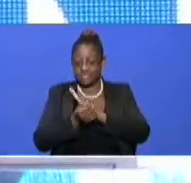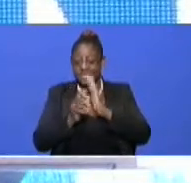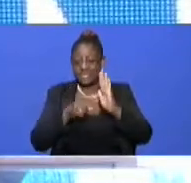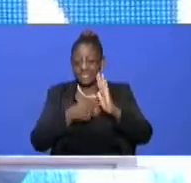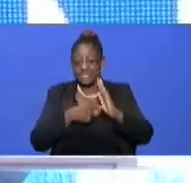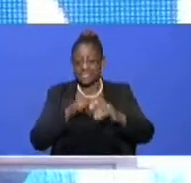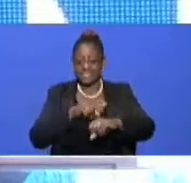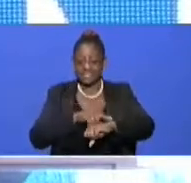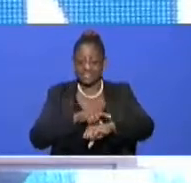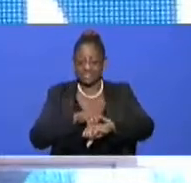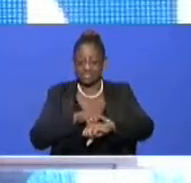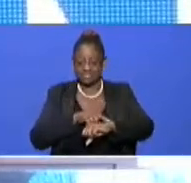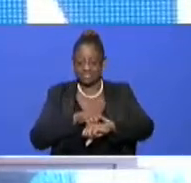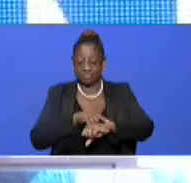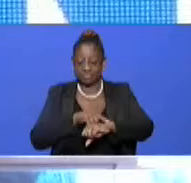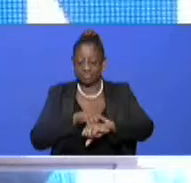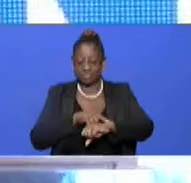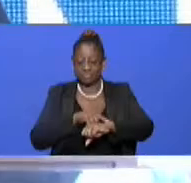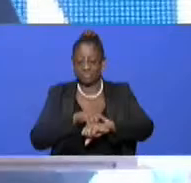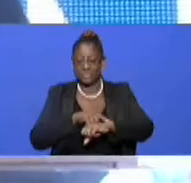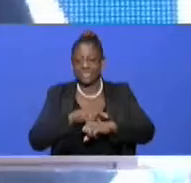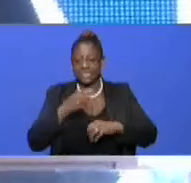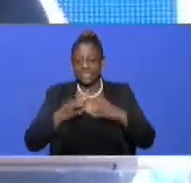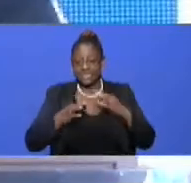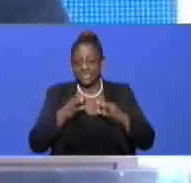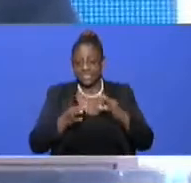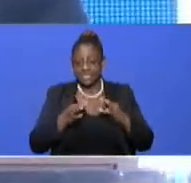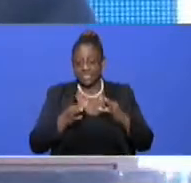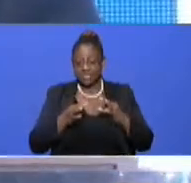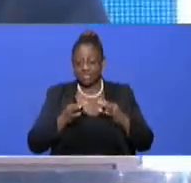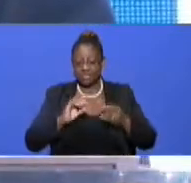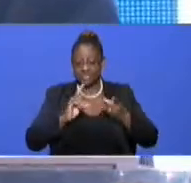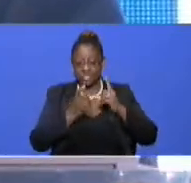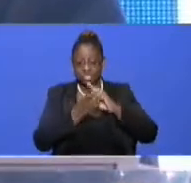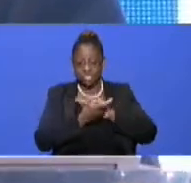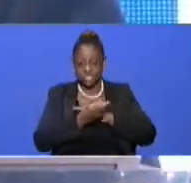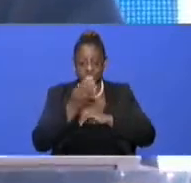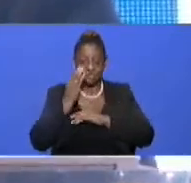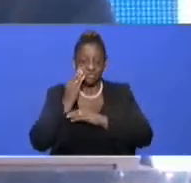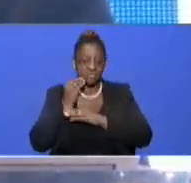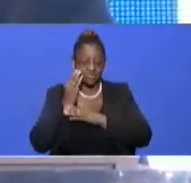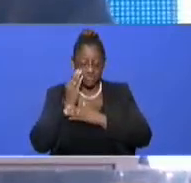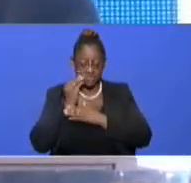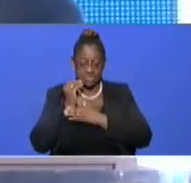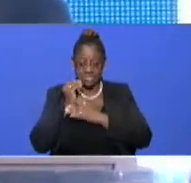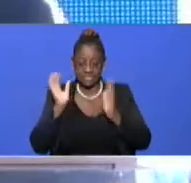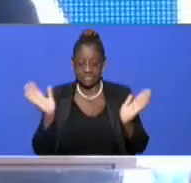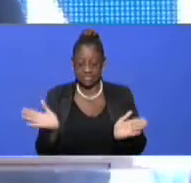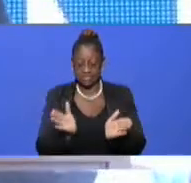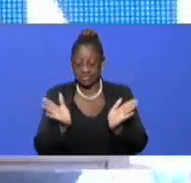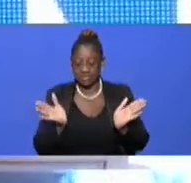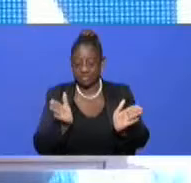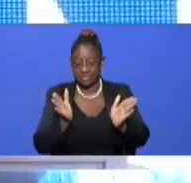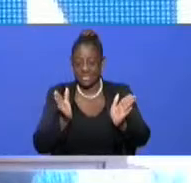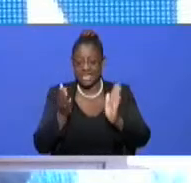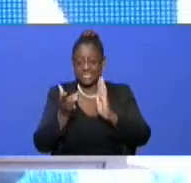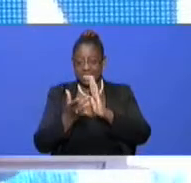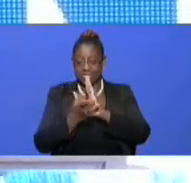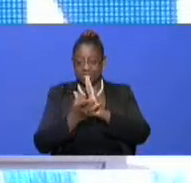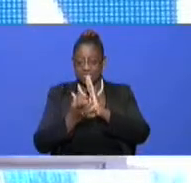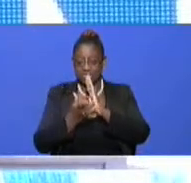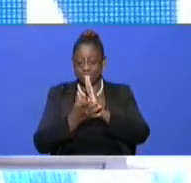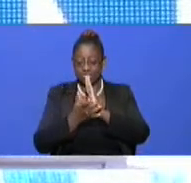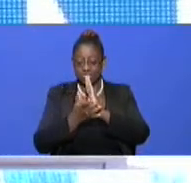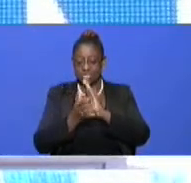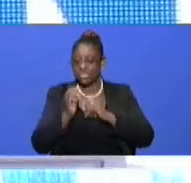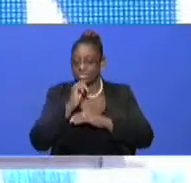seasoned professionals. With the amalgamation of experience, innovation, and cutting-edge technology, we are